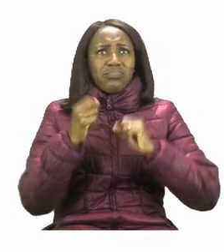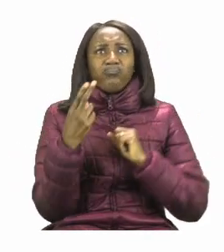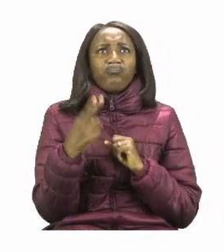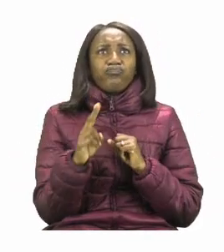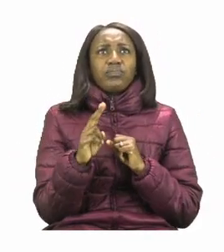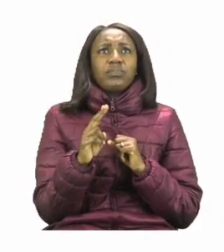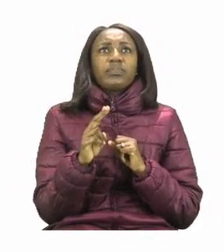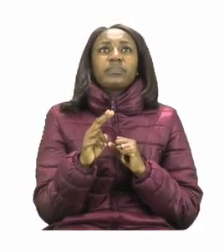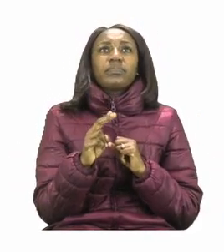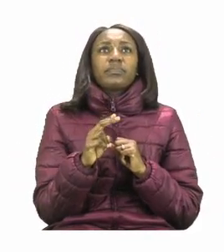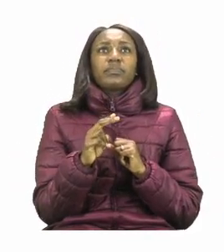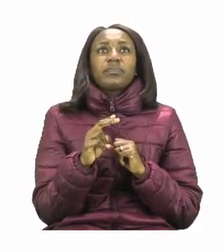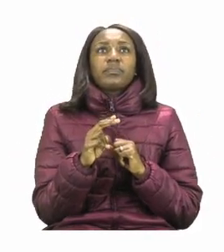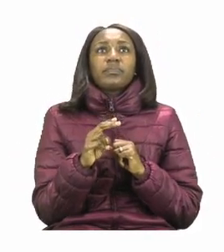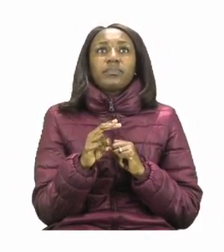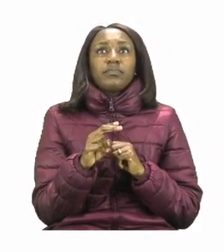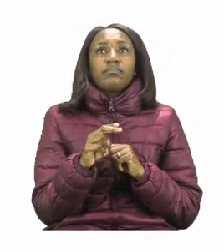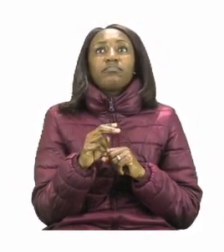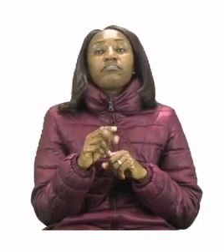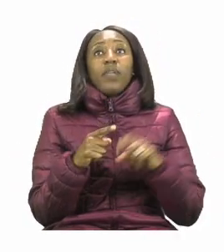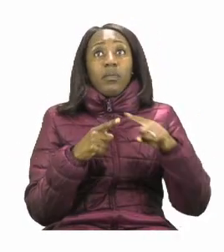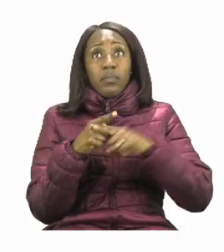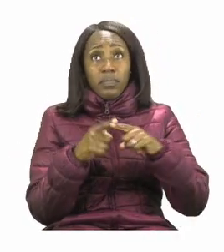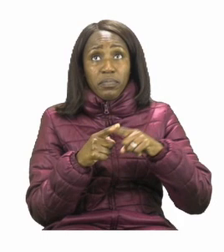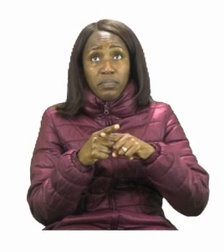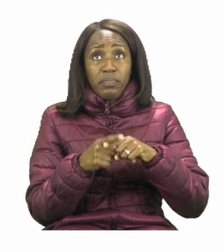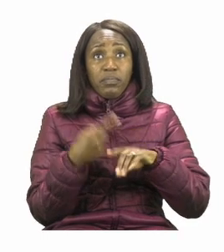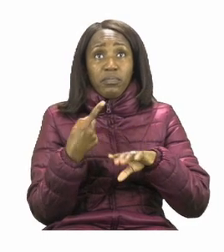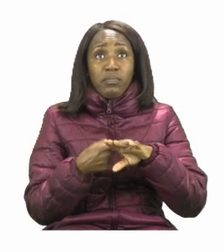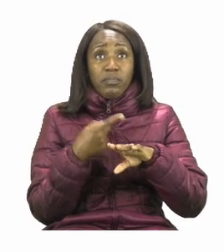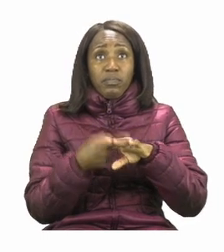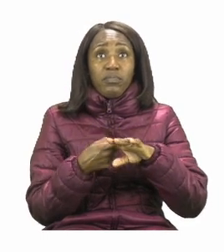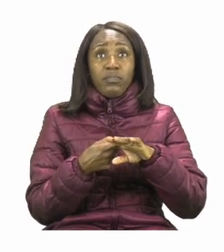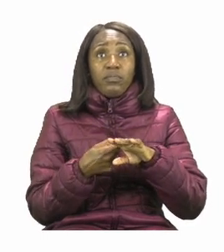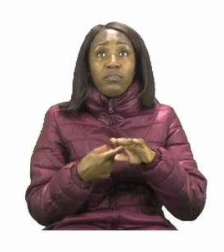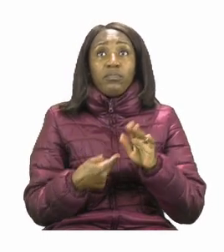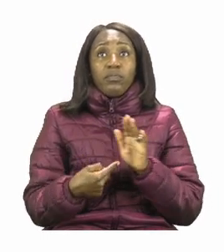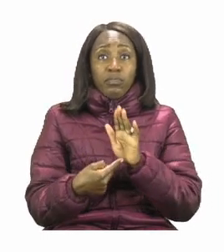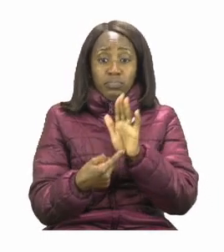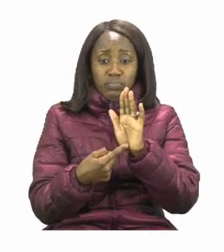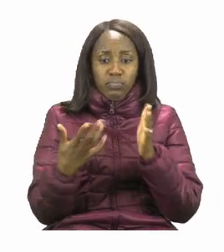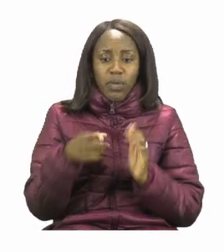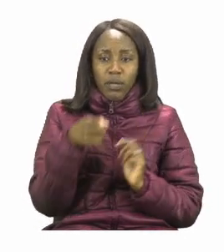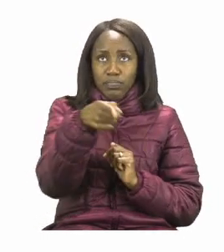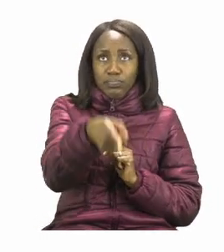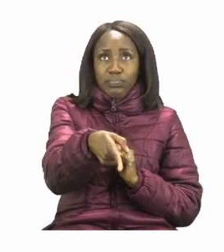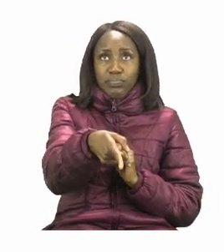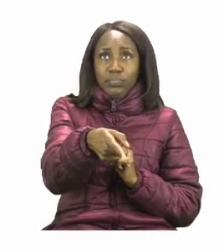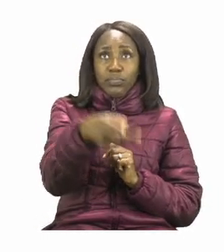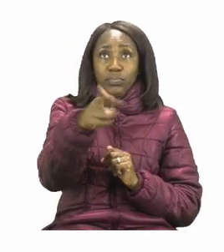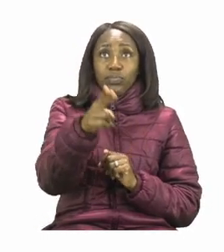Always point sharp objects to the floor and not at someone.